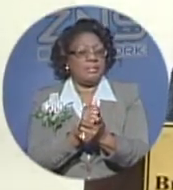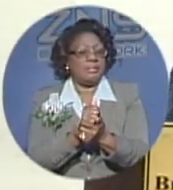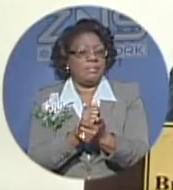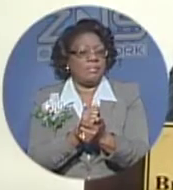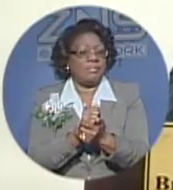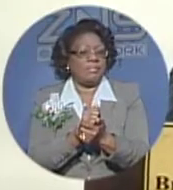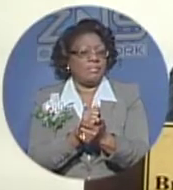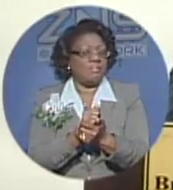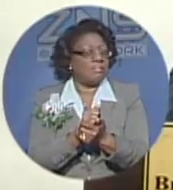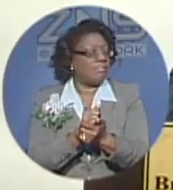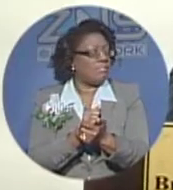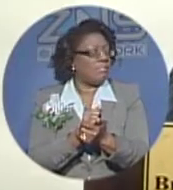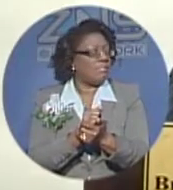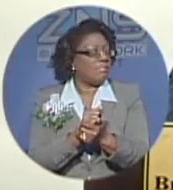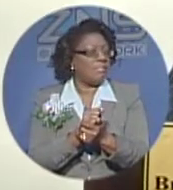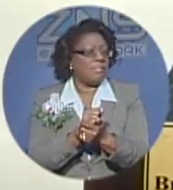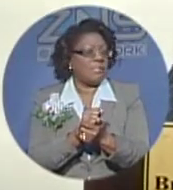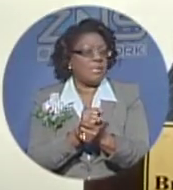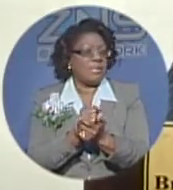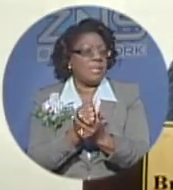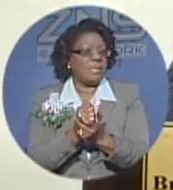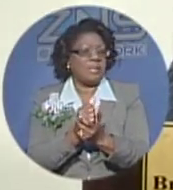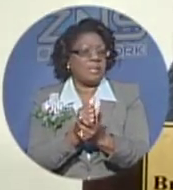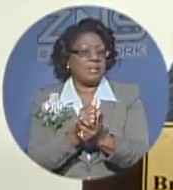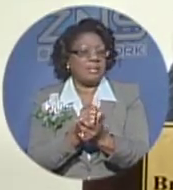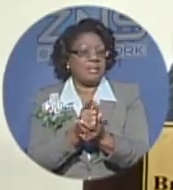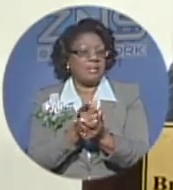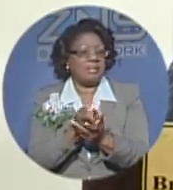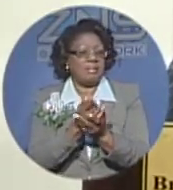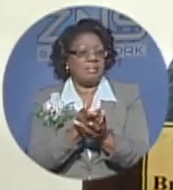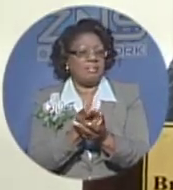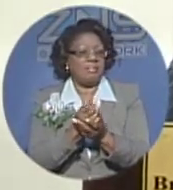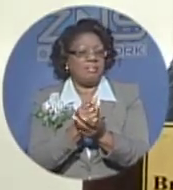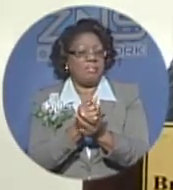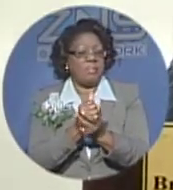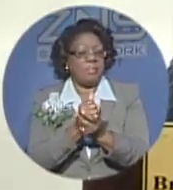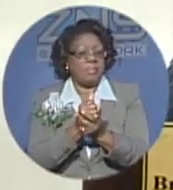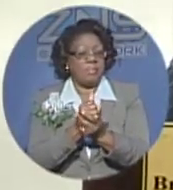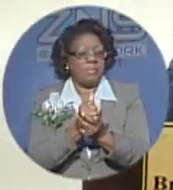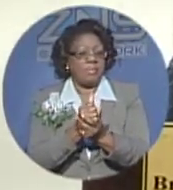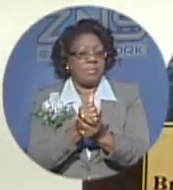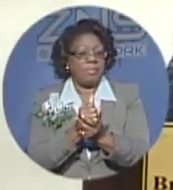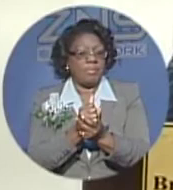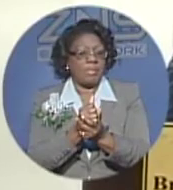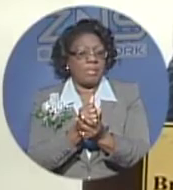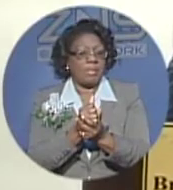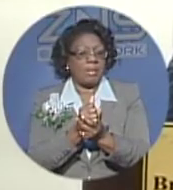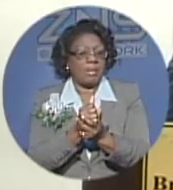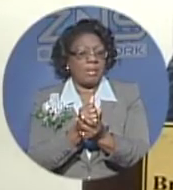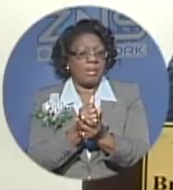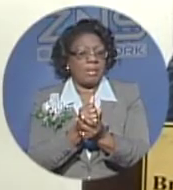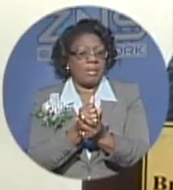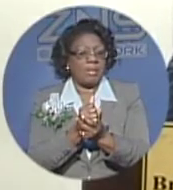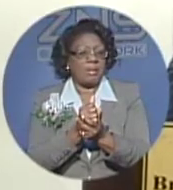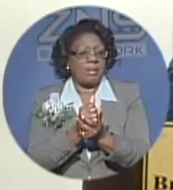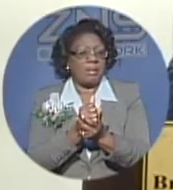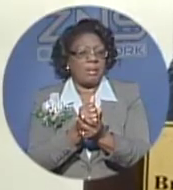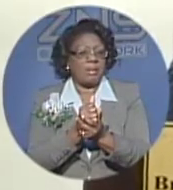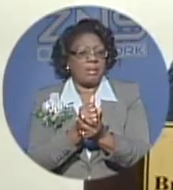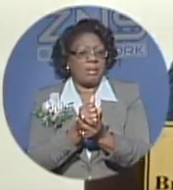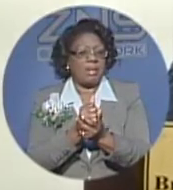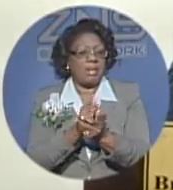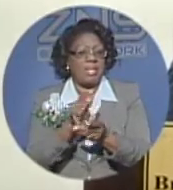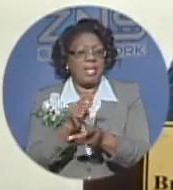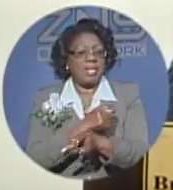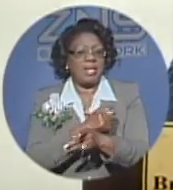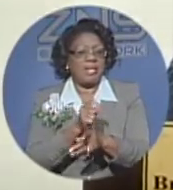Even more of you. Whatever the number, the challenge for you is to ensure that you are one of those